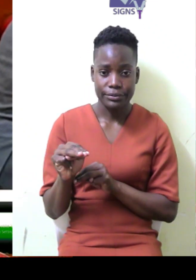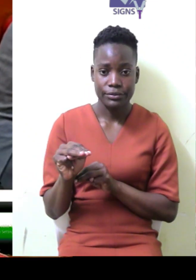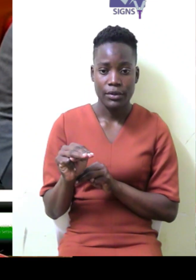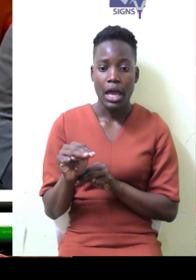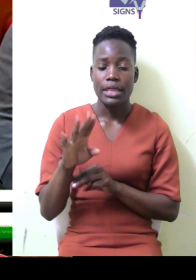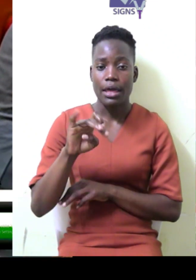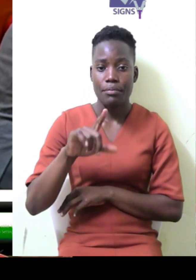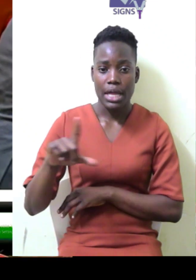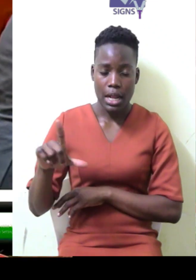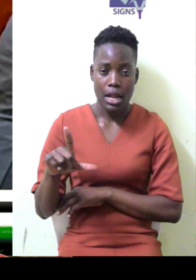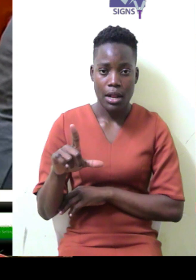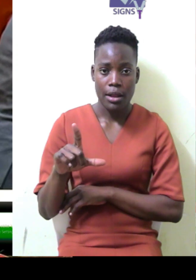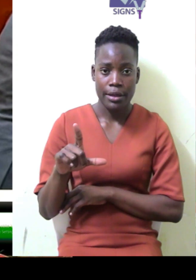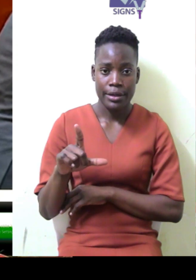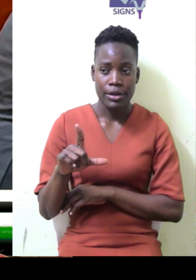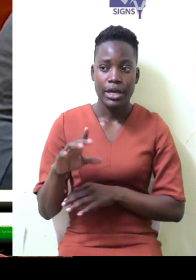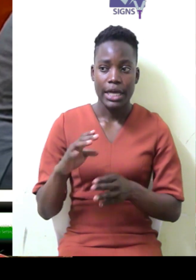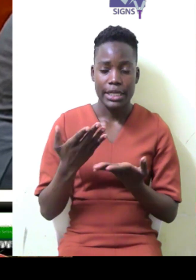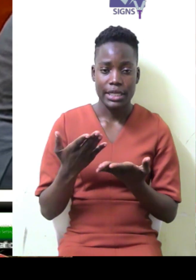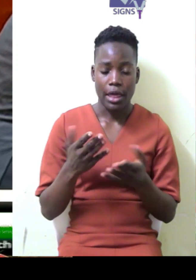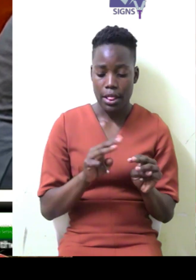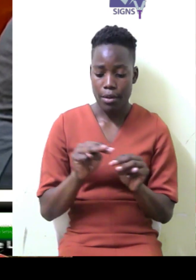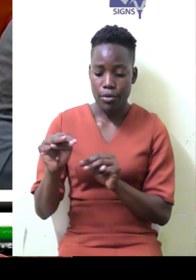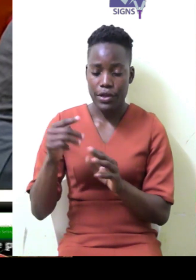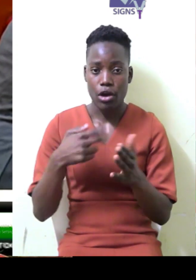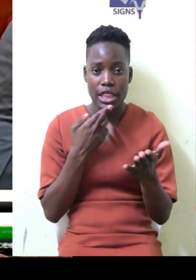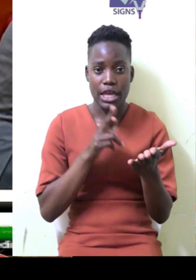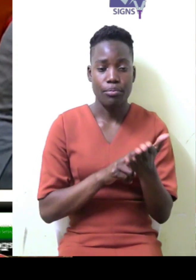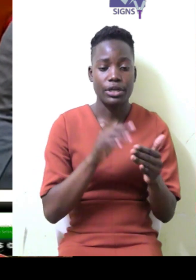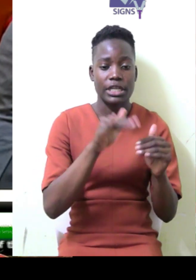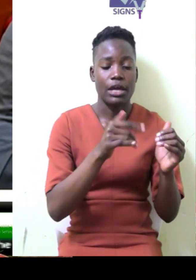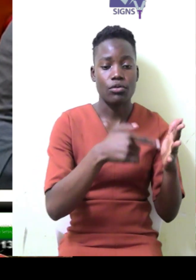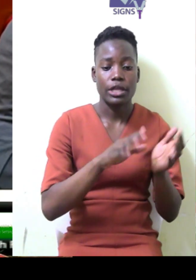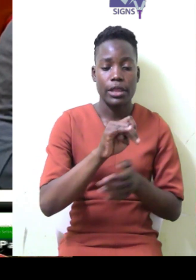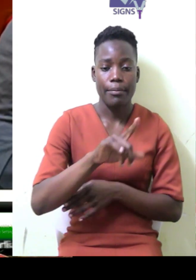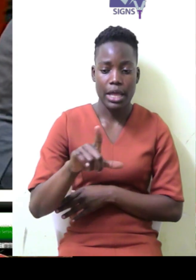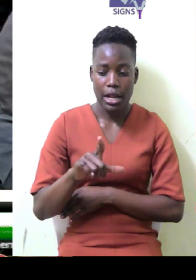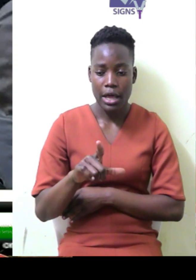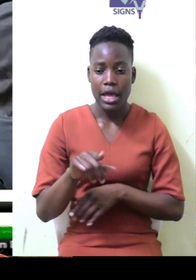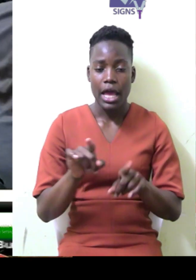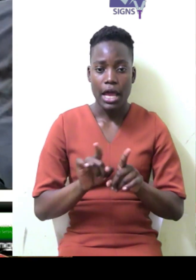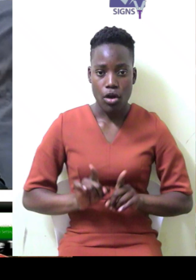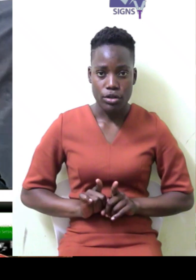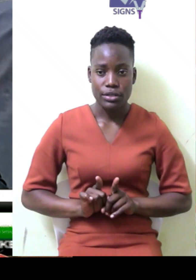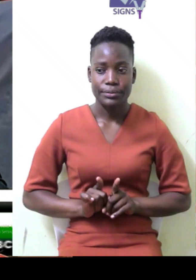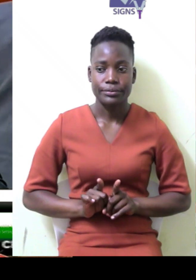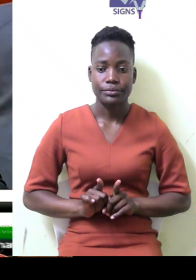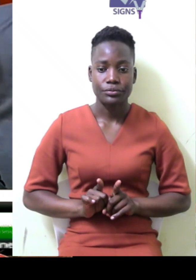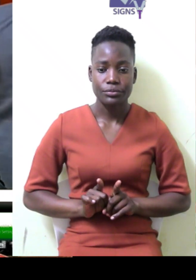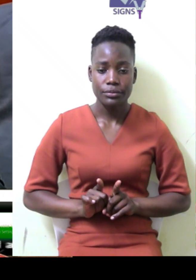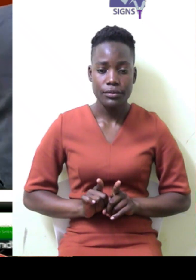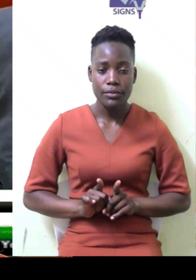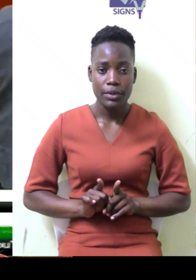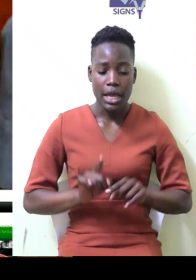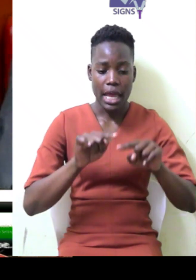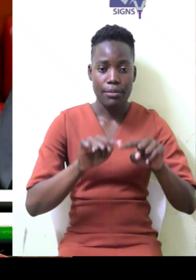bill, he actually ended up moving the report rather than the bill. And he essentially dwelled so much